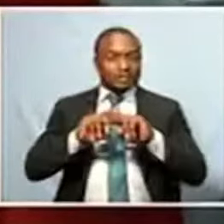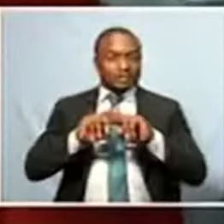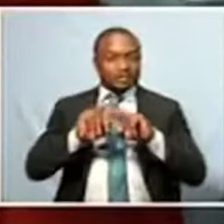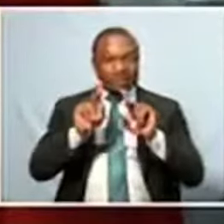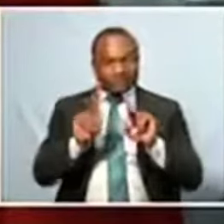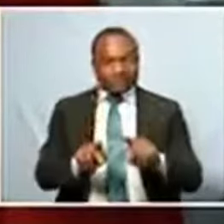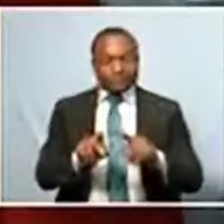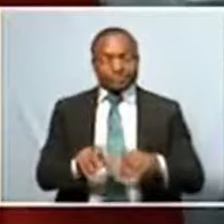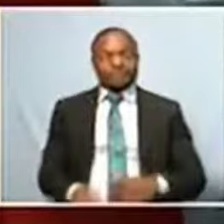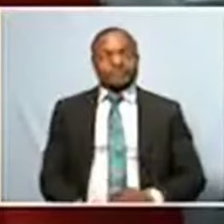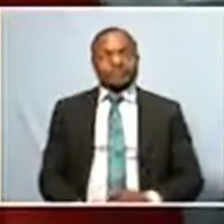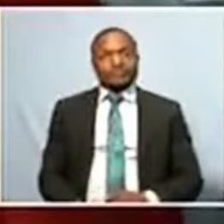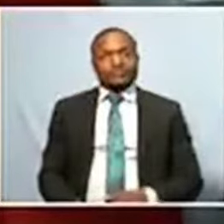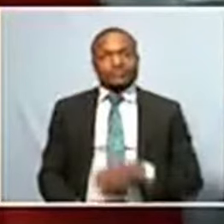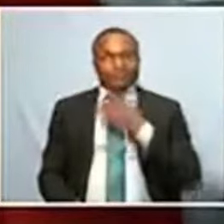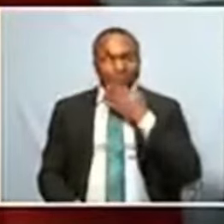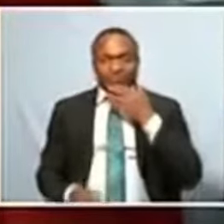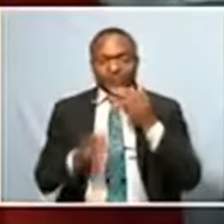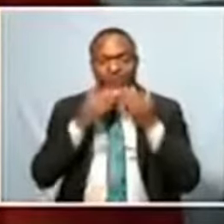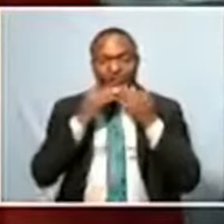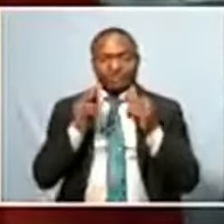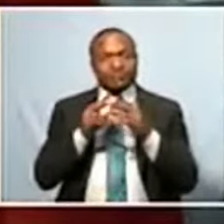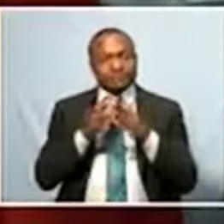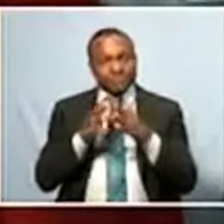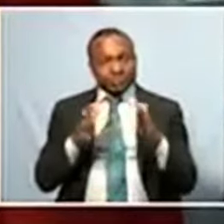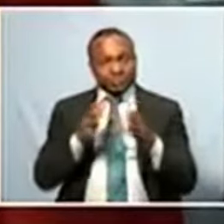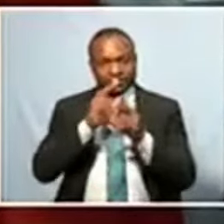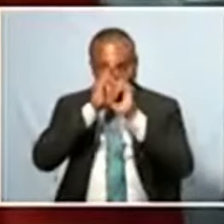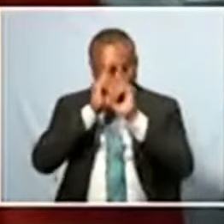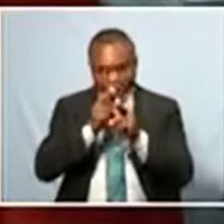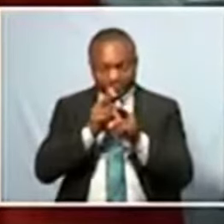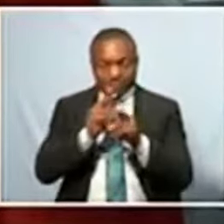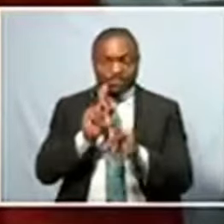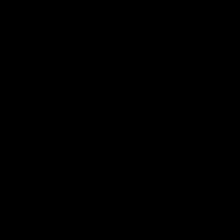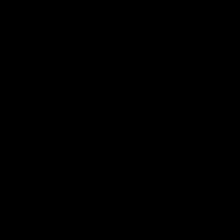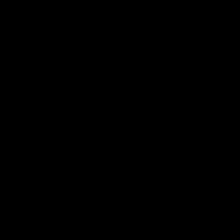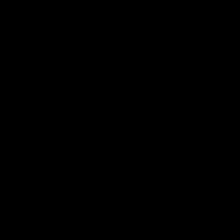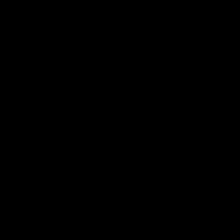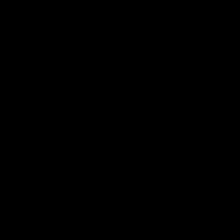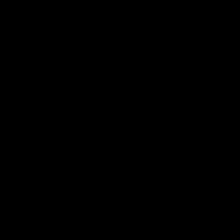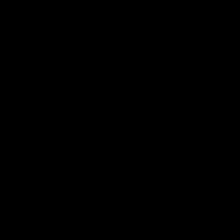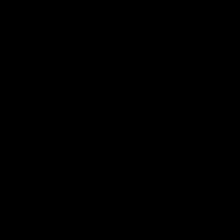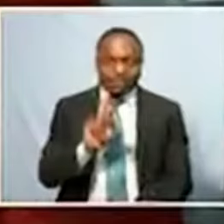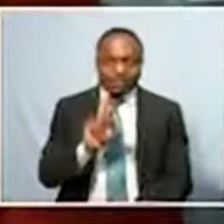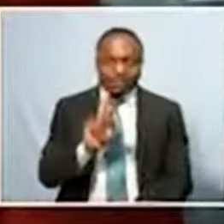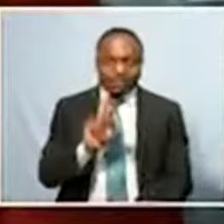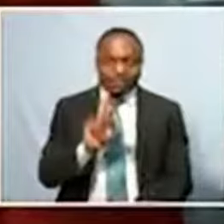Chairperson, and thanks very much, Honorable Kampiongo, for